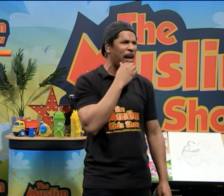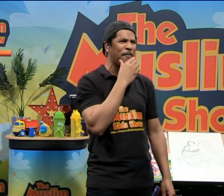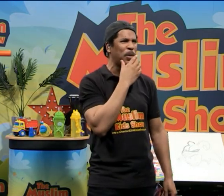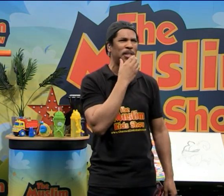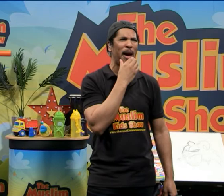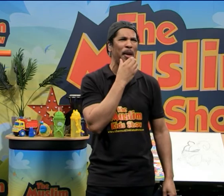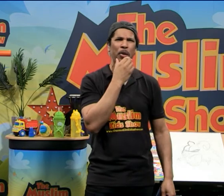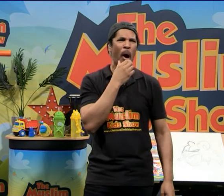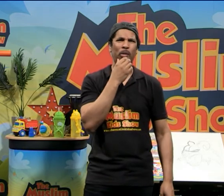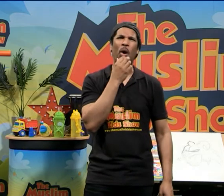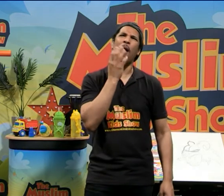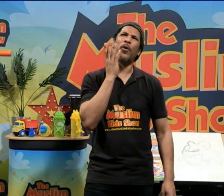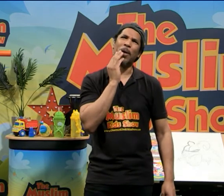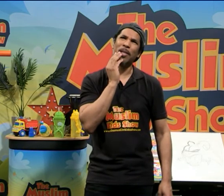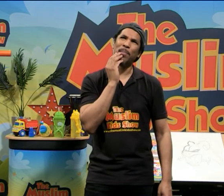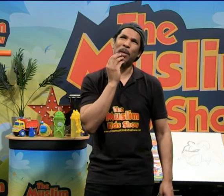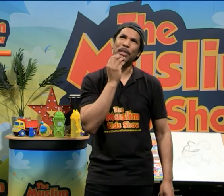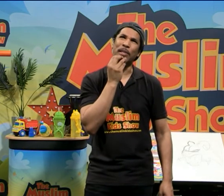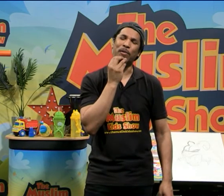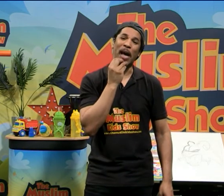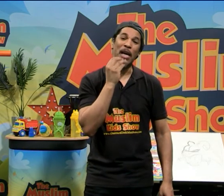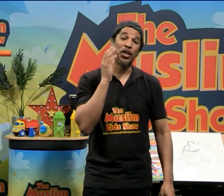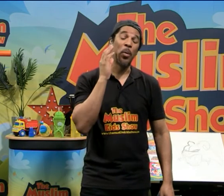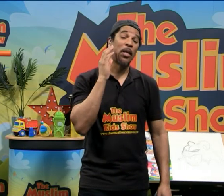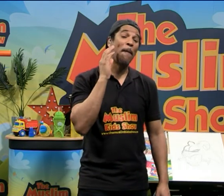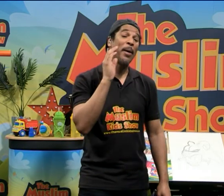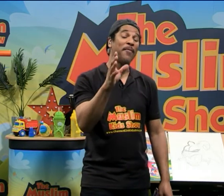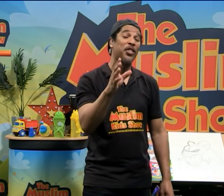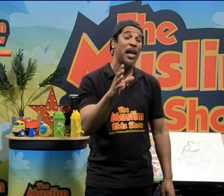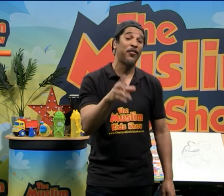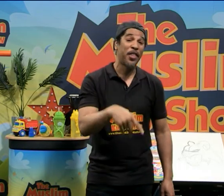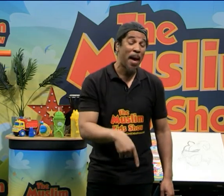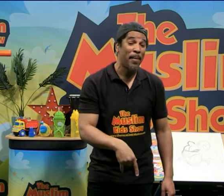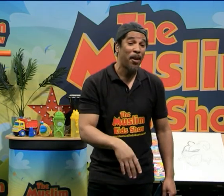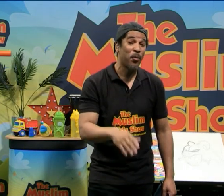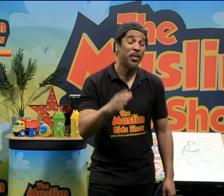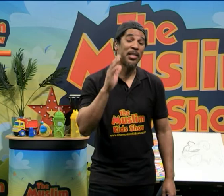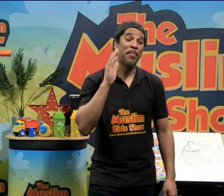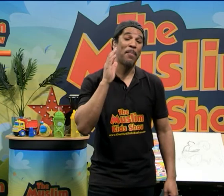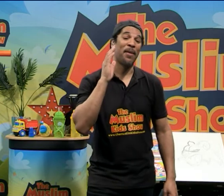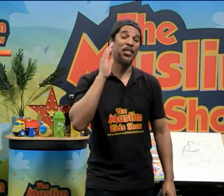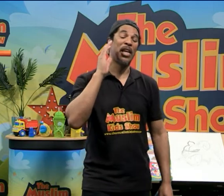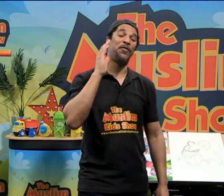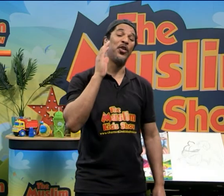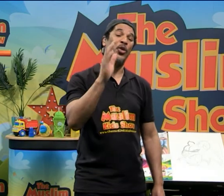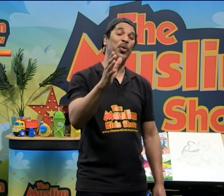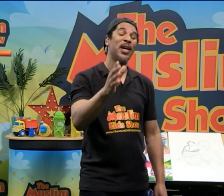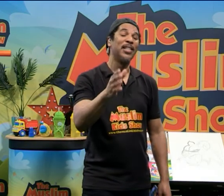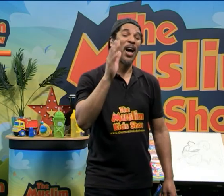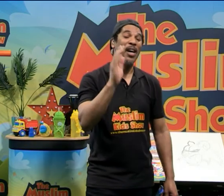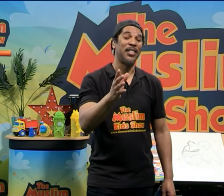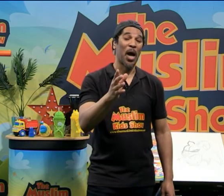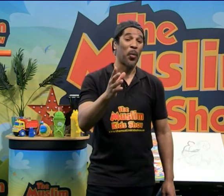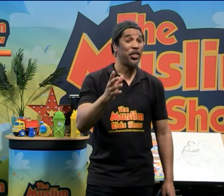real life monsters, are they? No. So who are these monsters, right? So it's a bit of a challenge for them. And of course, it's going to be a bit of a challenge for you